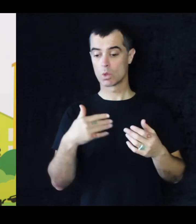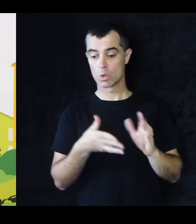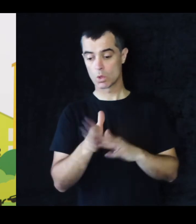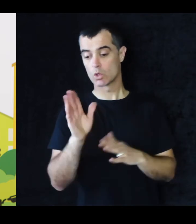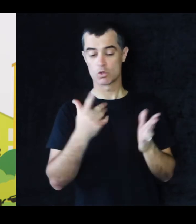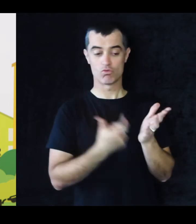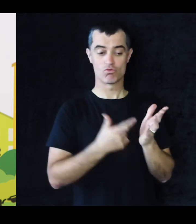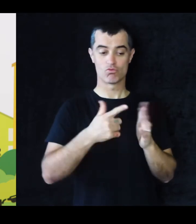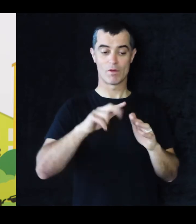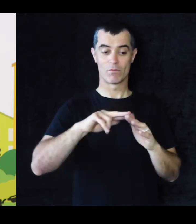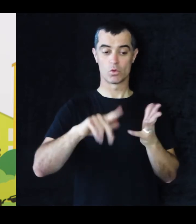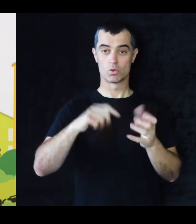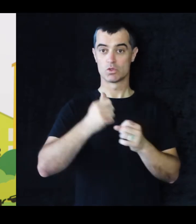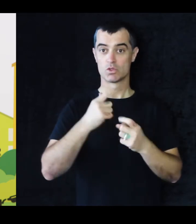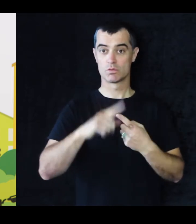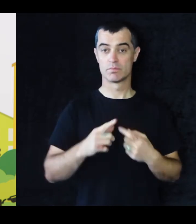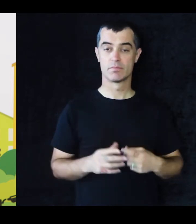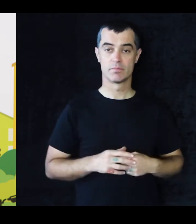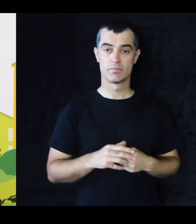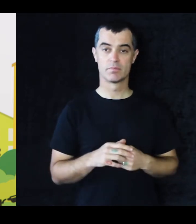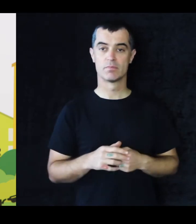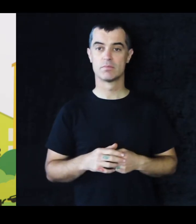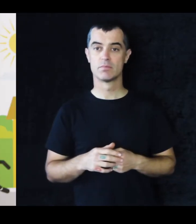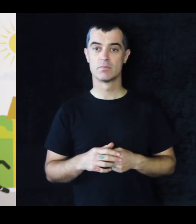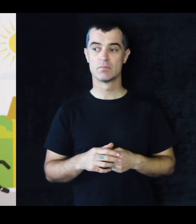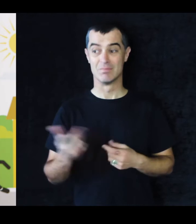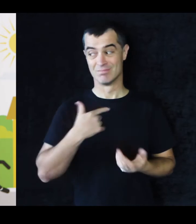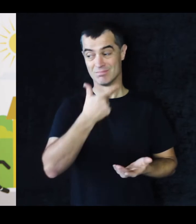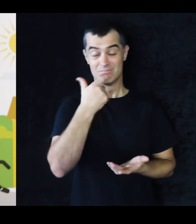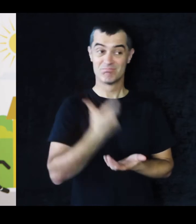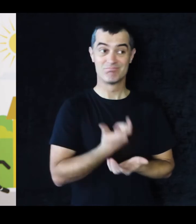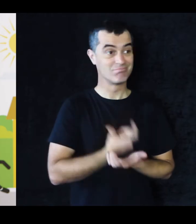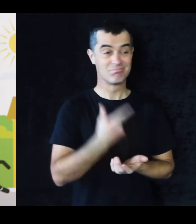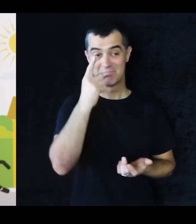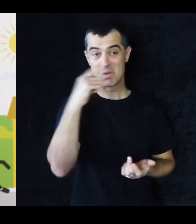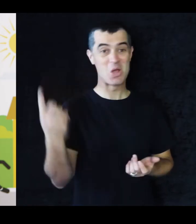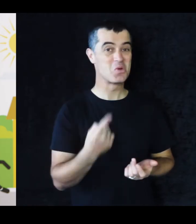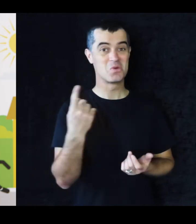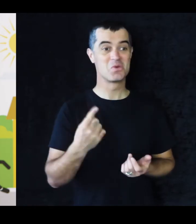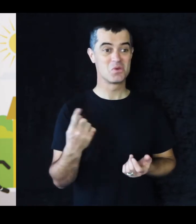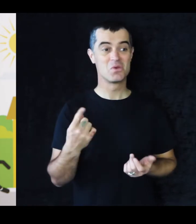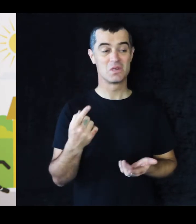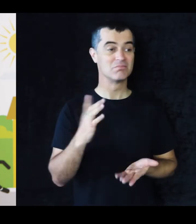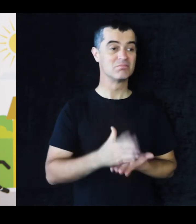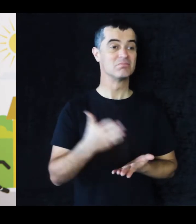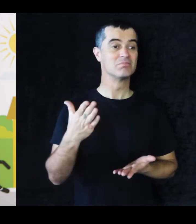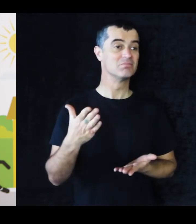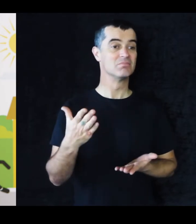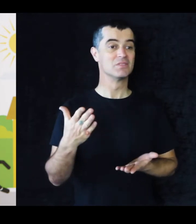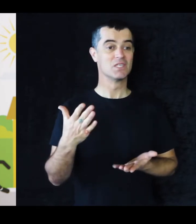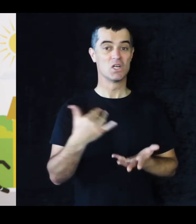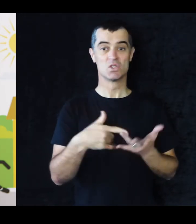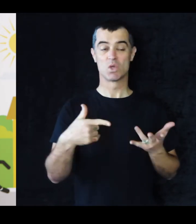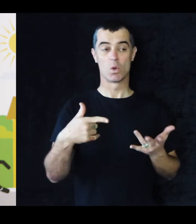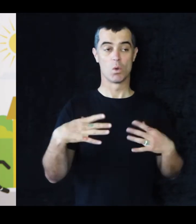to go to a refuge. I still find it remarkable that there are people who